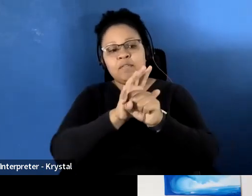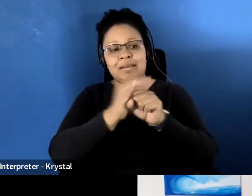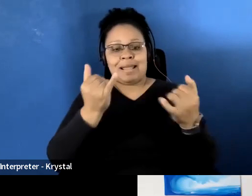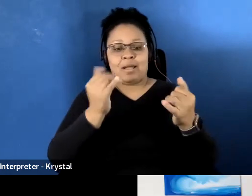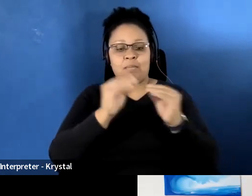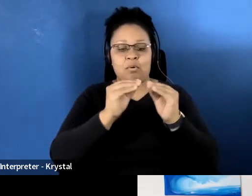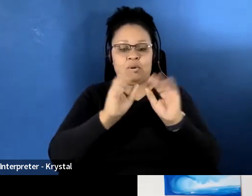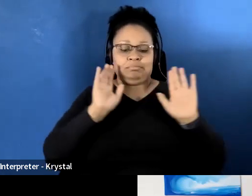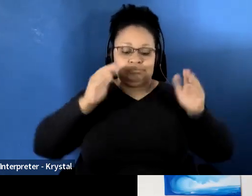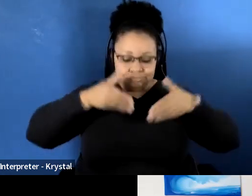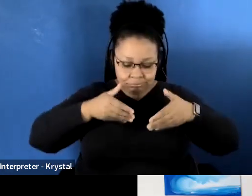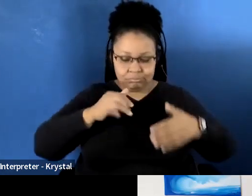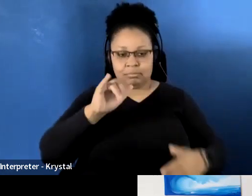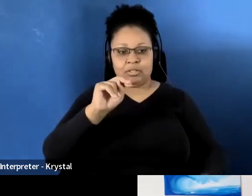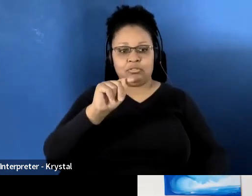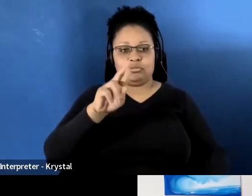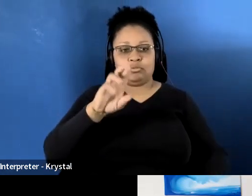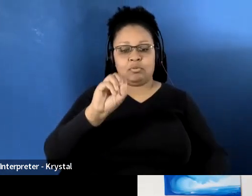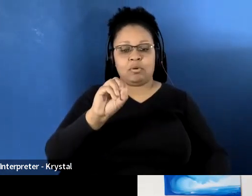than I was before.